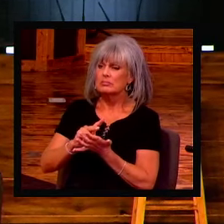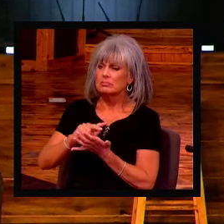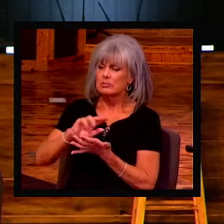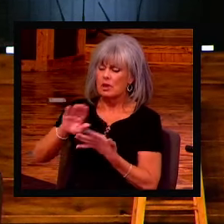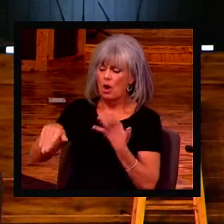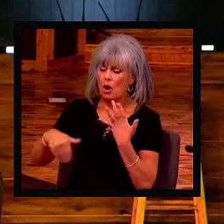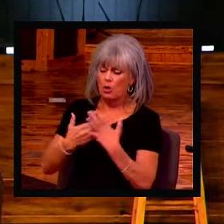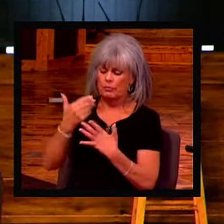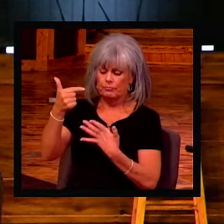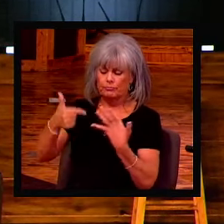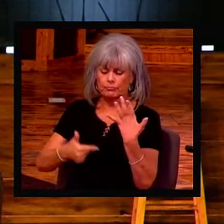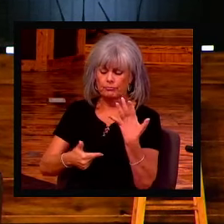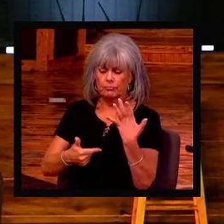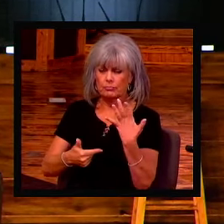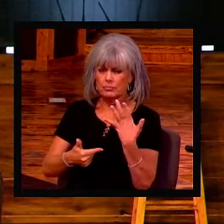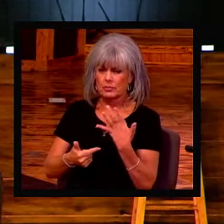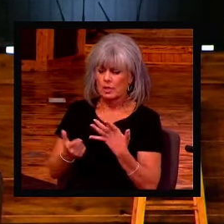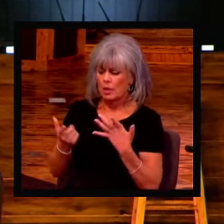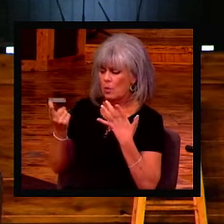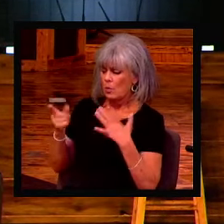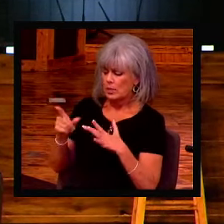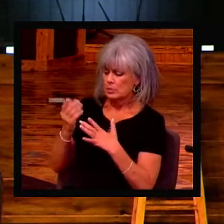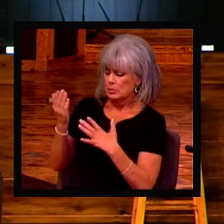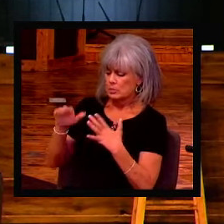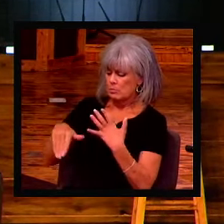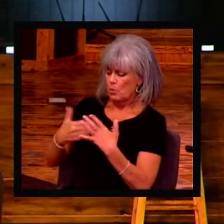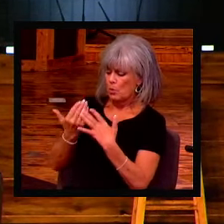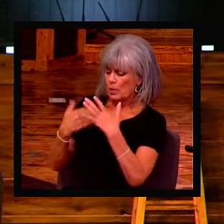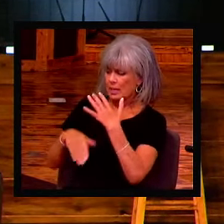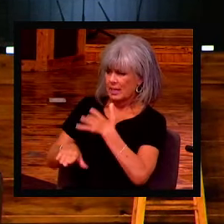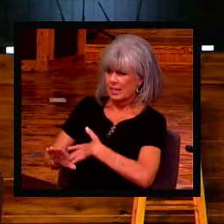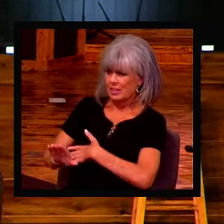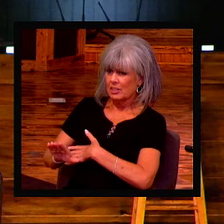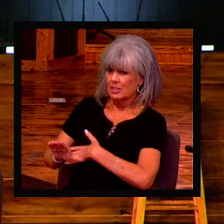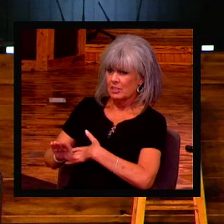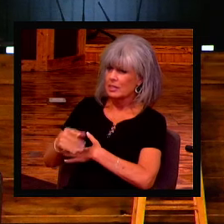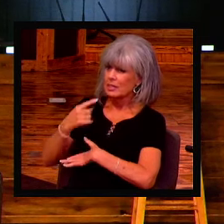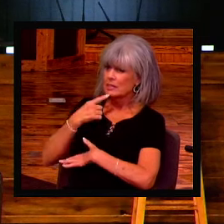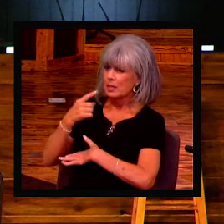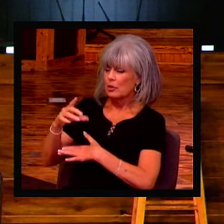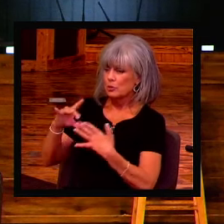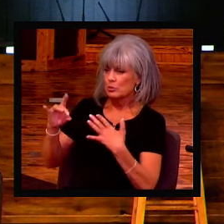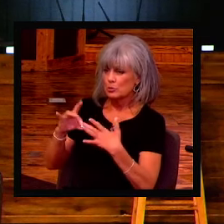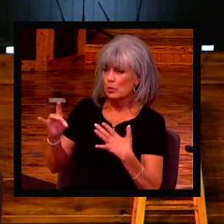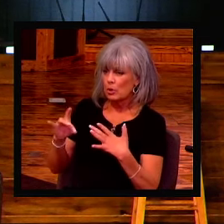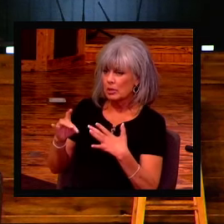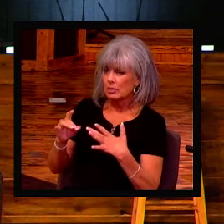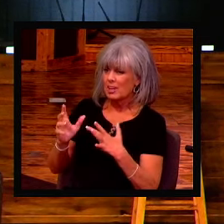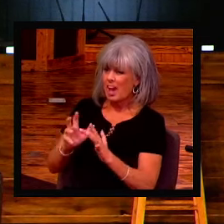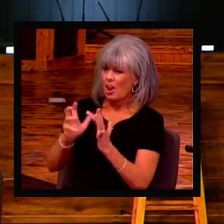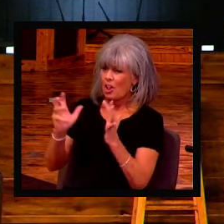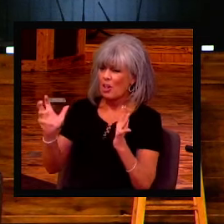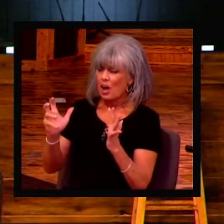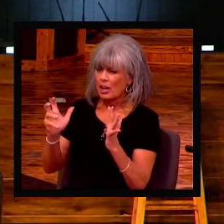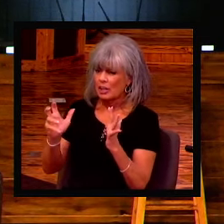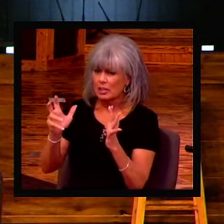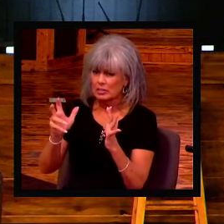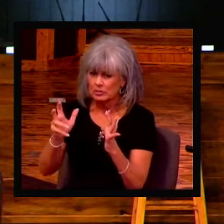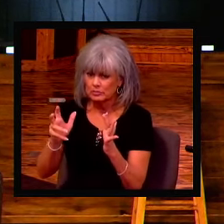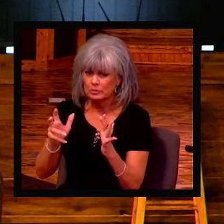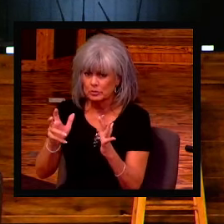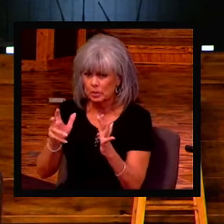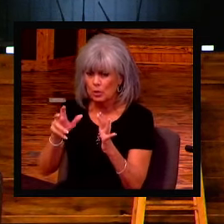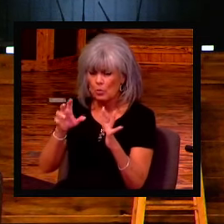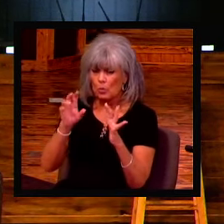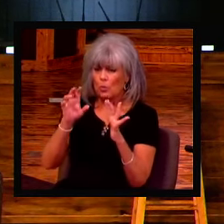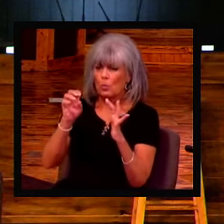tell everybody the story. Once you got born again, you had a lot of witchcraft baggage, and I think that would be encourage